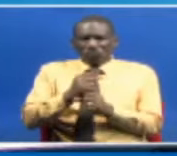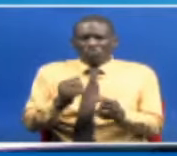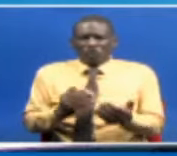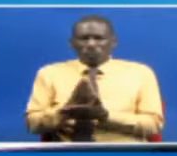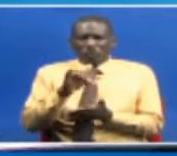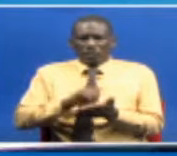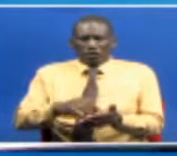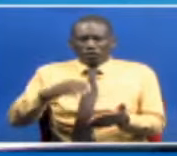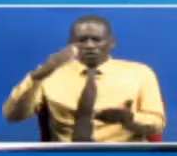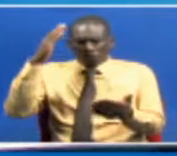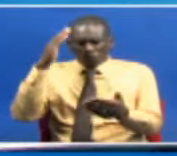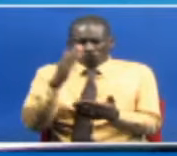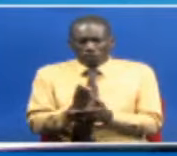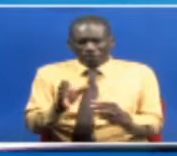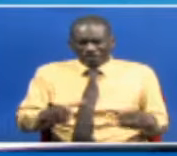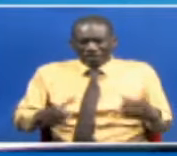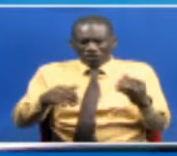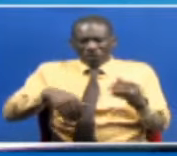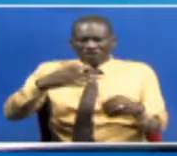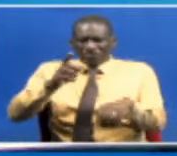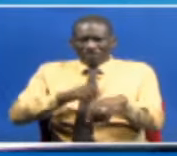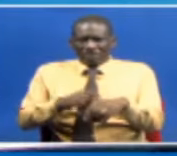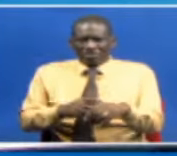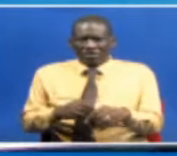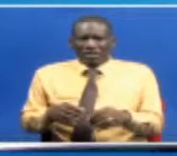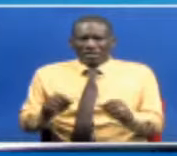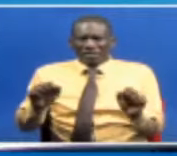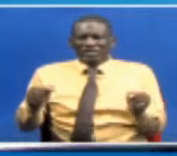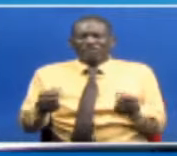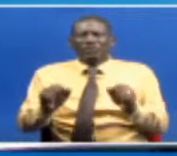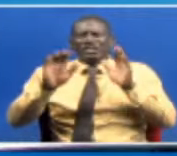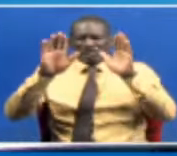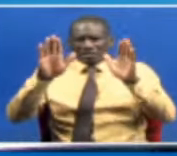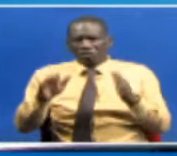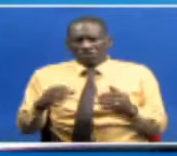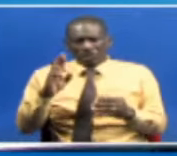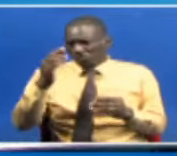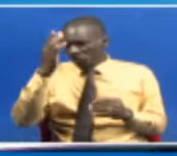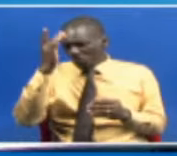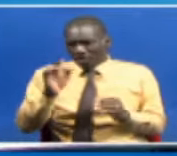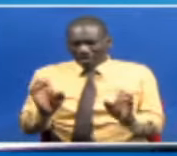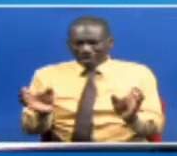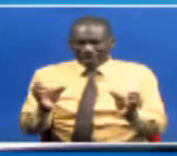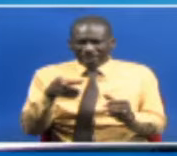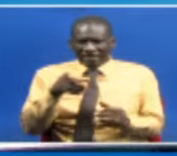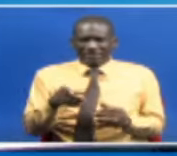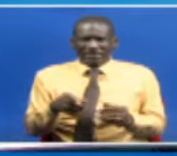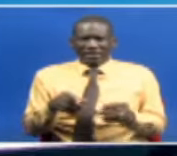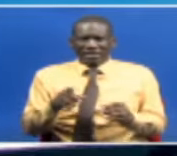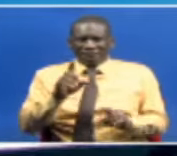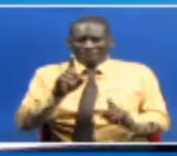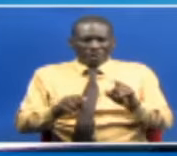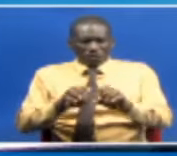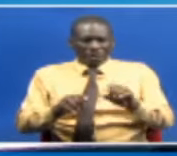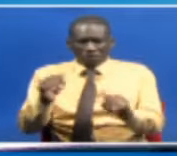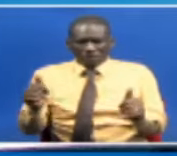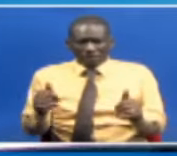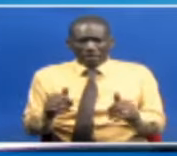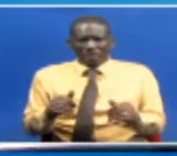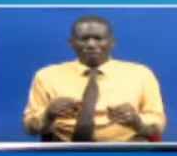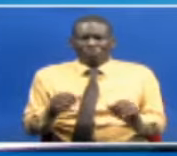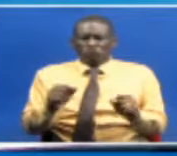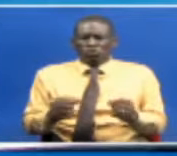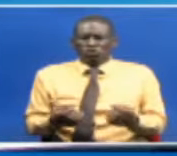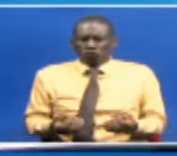the cylinders from time to time. Safety becomes very important because gas, as it burns very well, is very flammable.